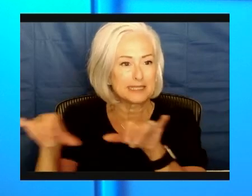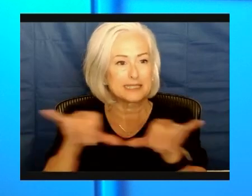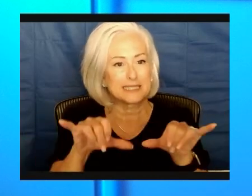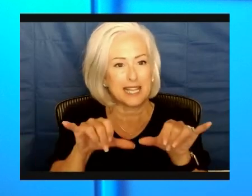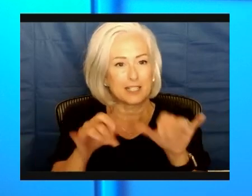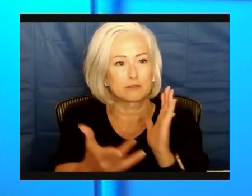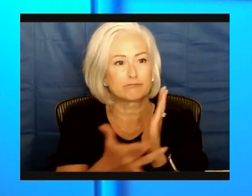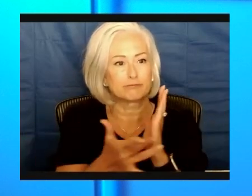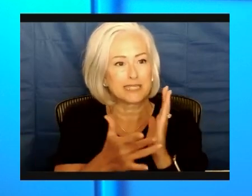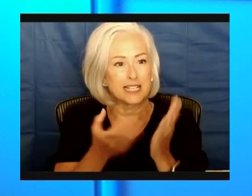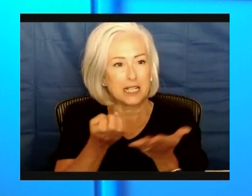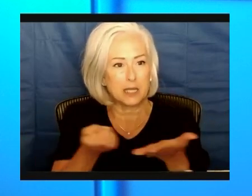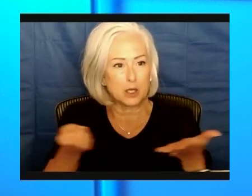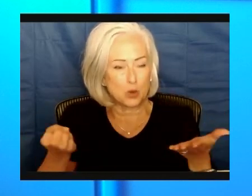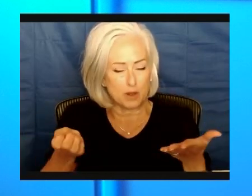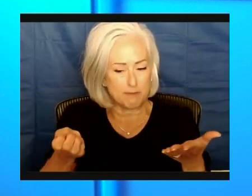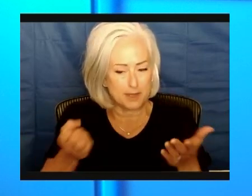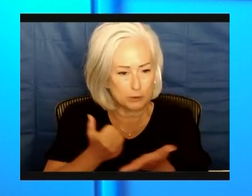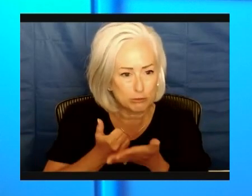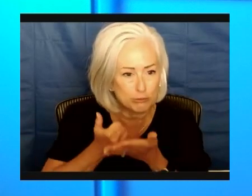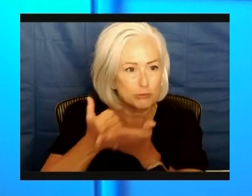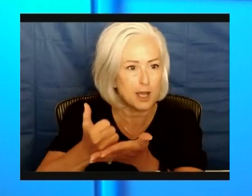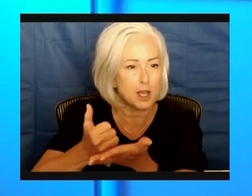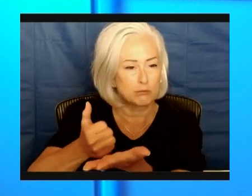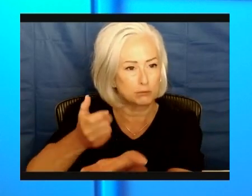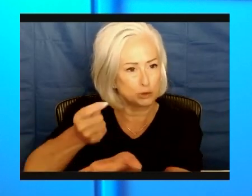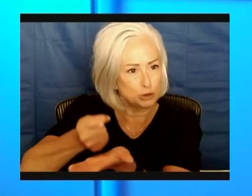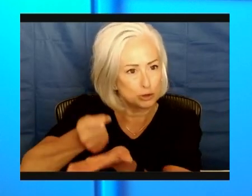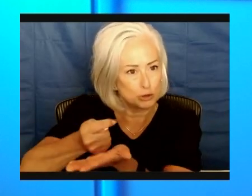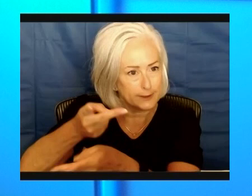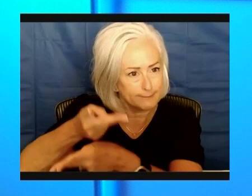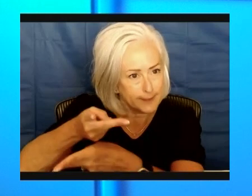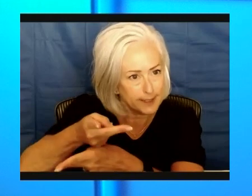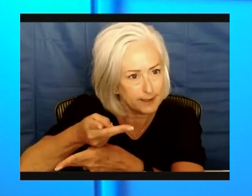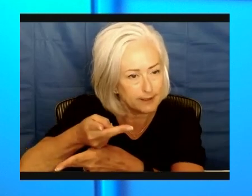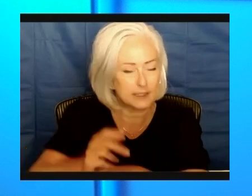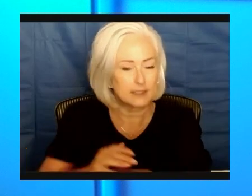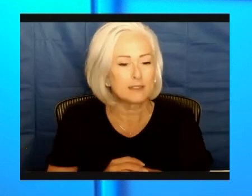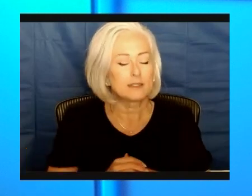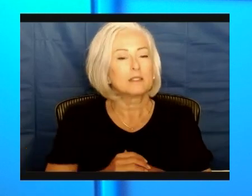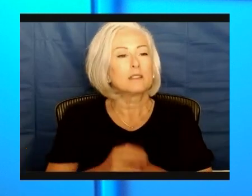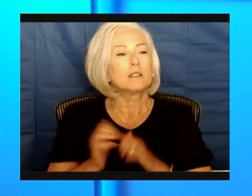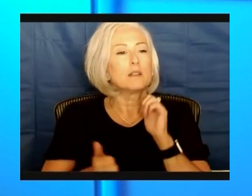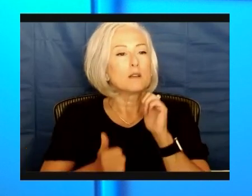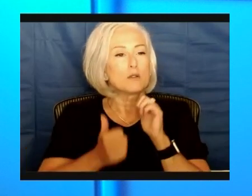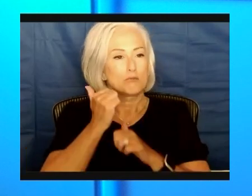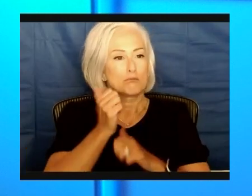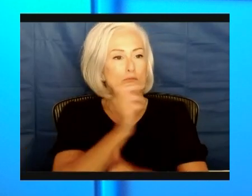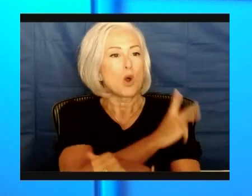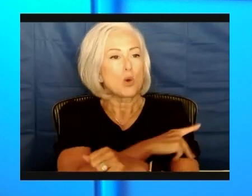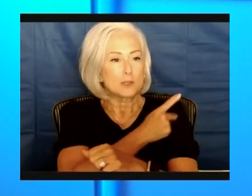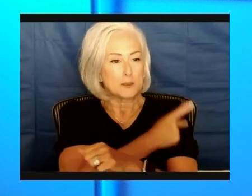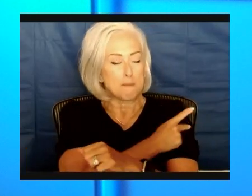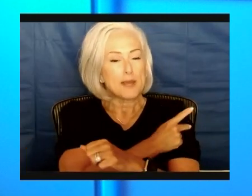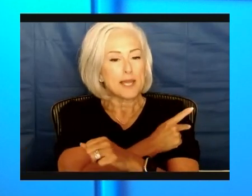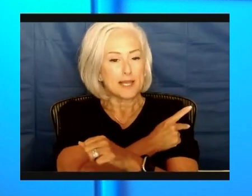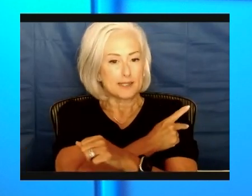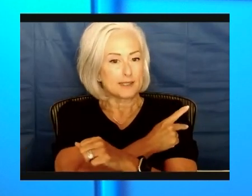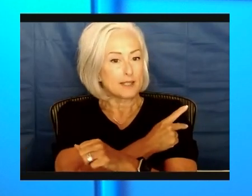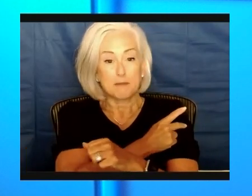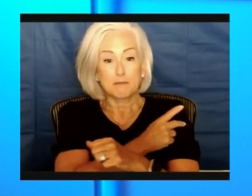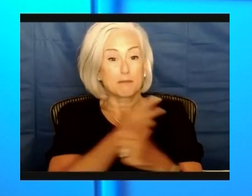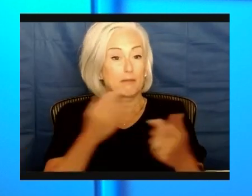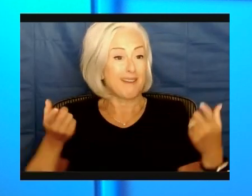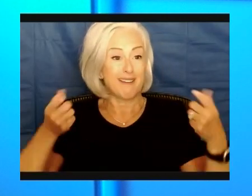treat them. So most of our patients ends up